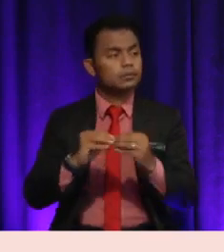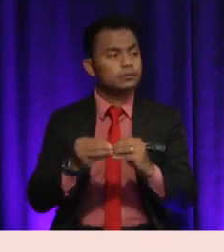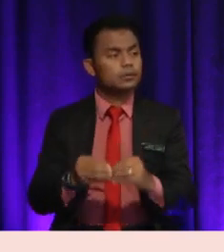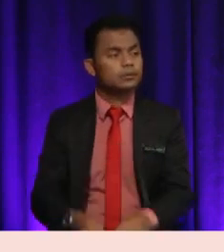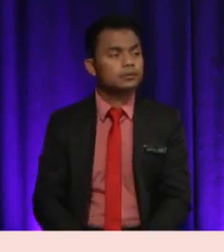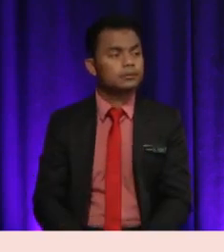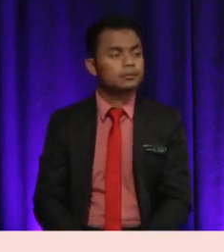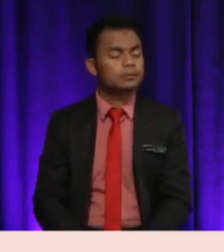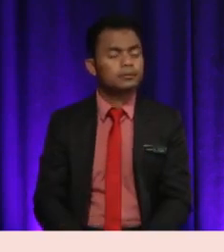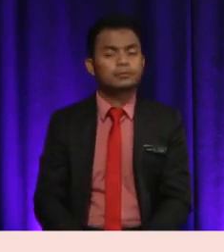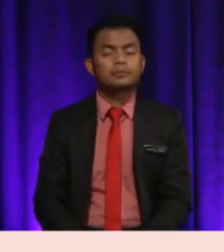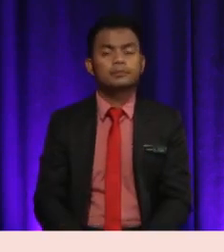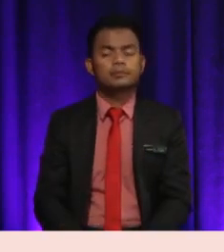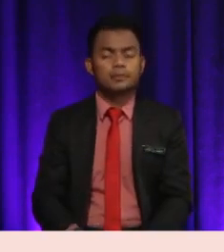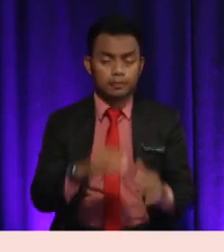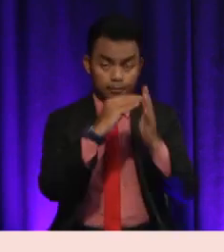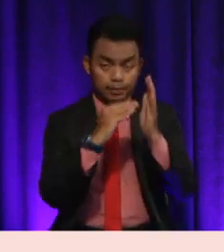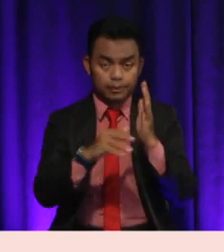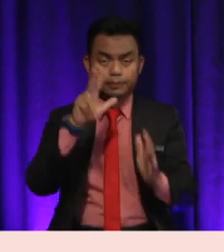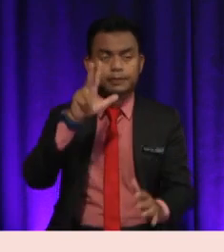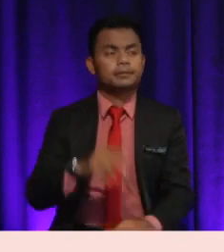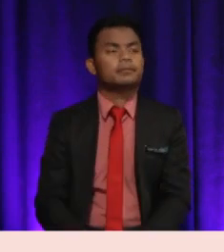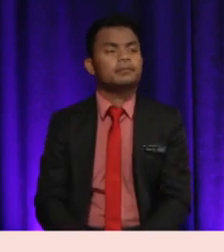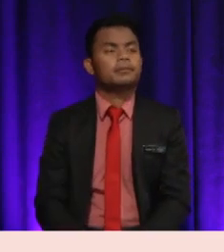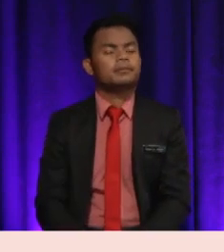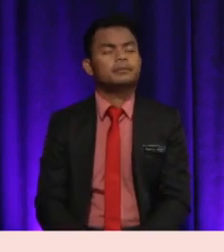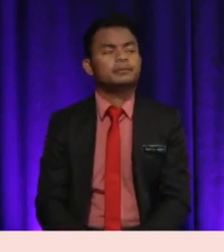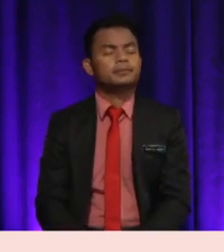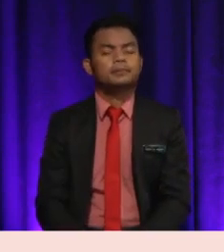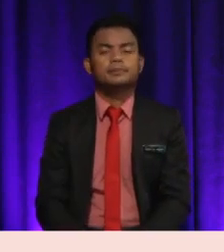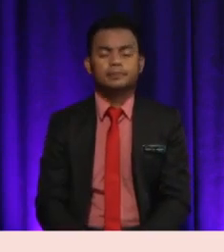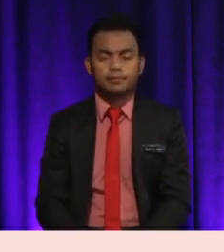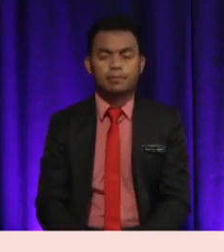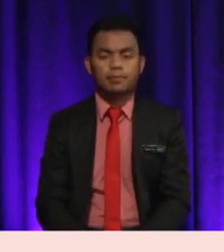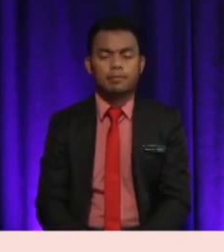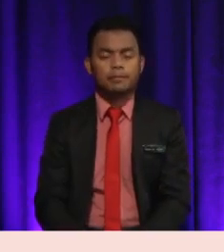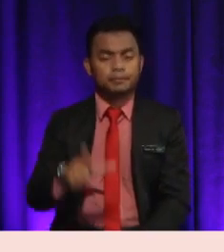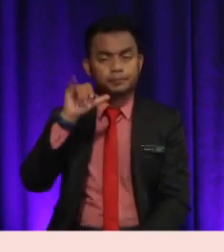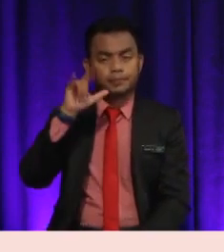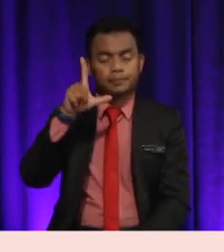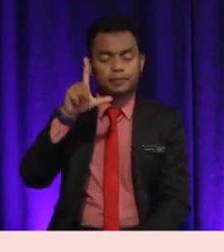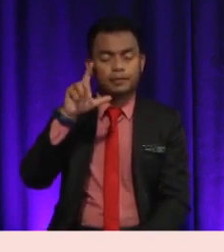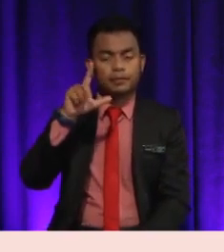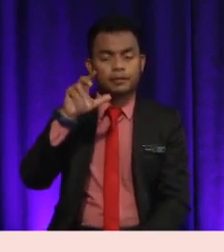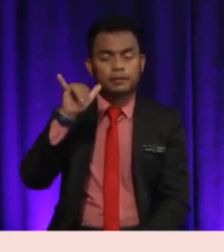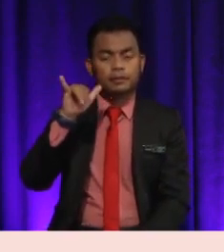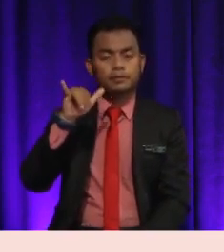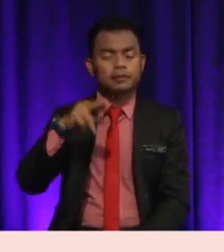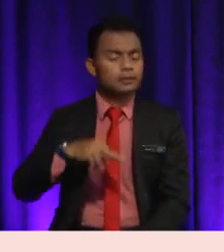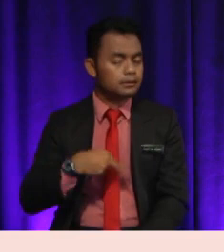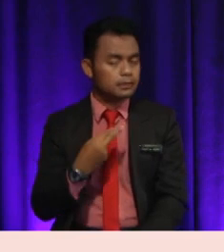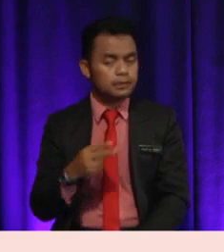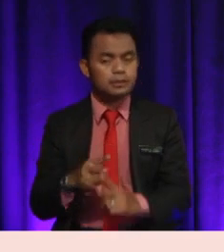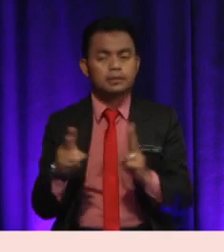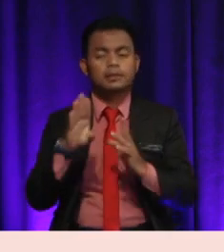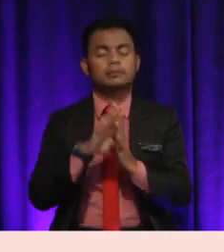In paragraph 3, why was Lily thankful that her parents had given her a camera? The keyword is Lily being thankful to her parents.